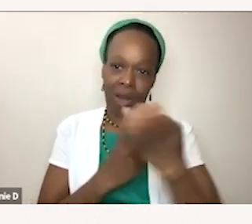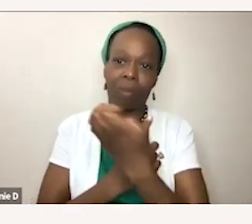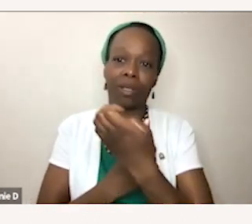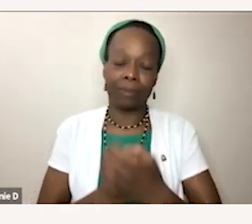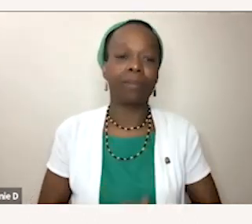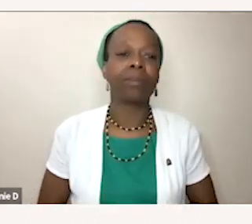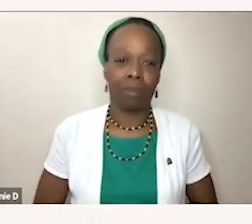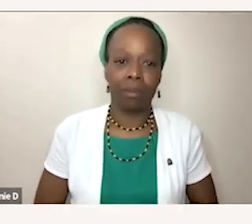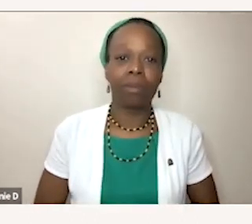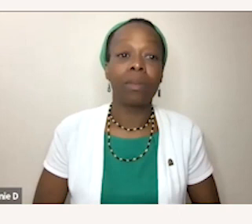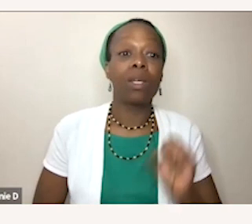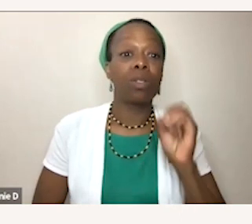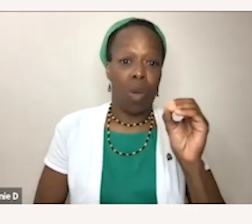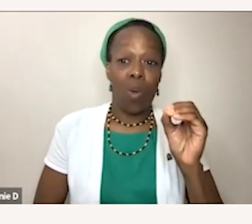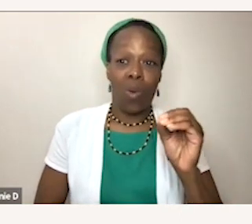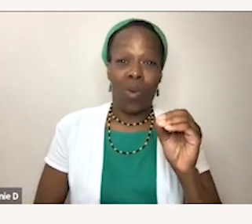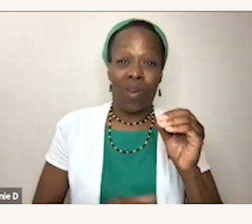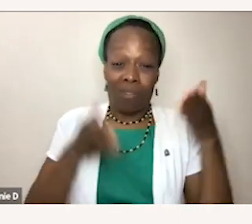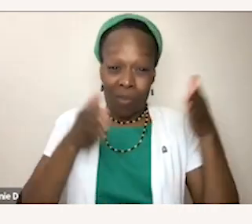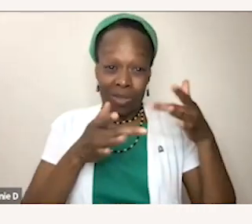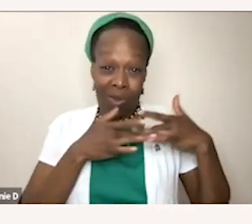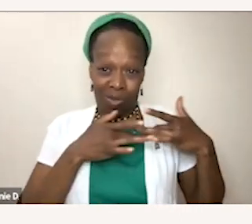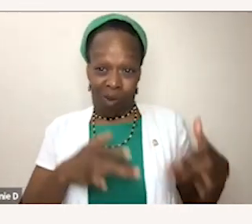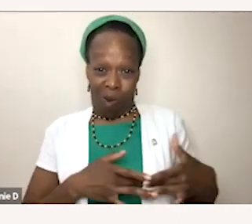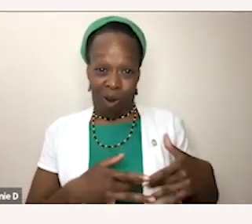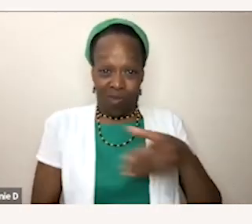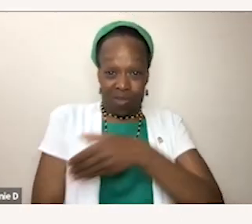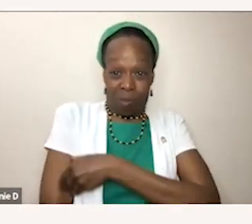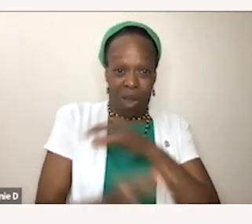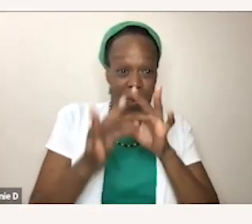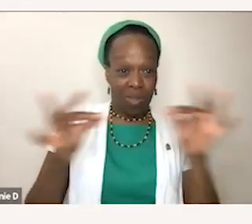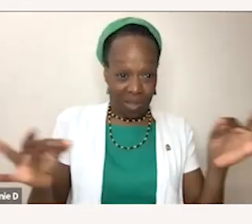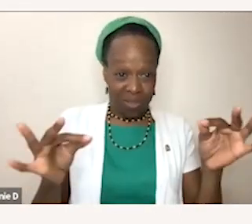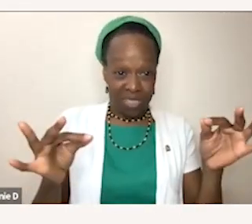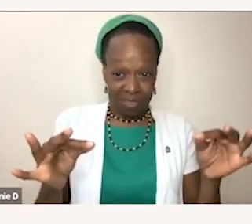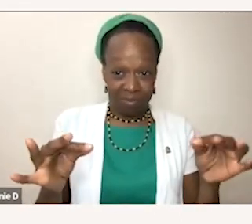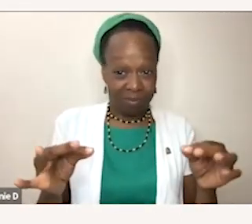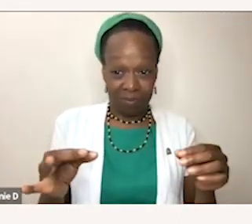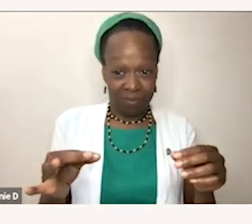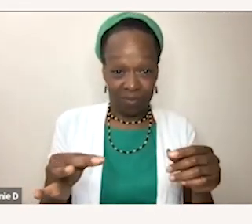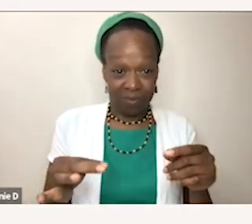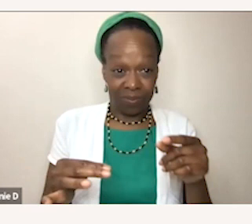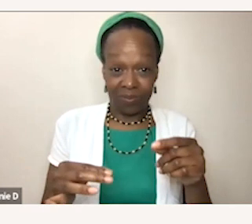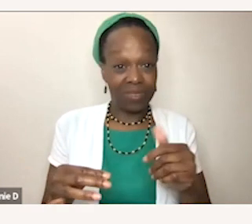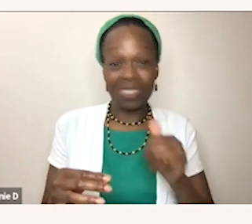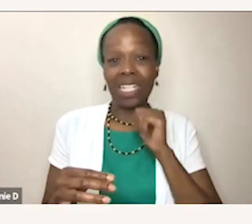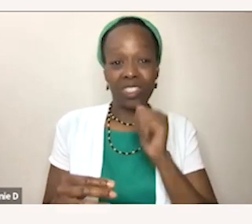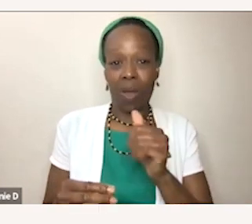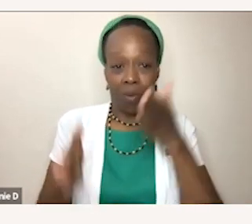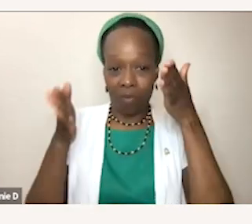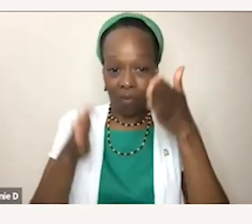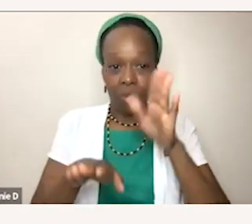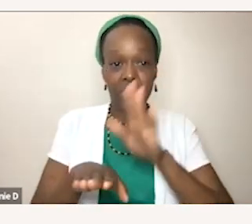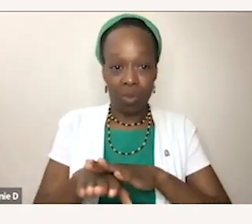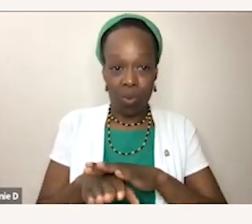So, getting to the heart of the power of language, efforts of inclusion that do not directly address usage of language